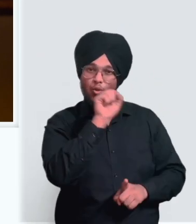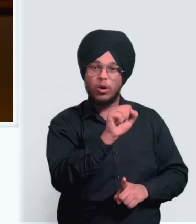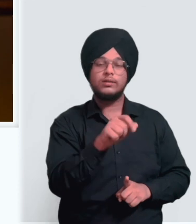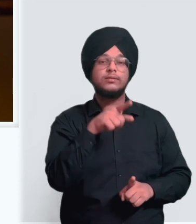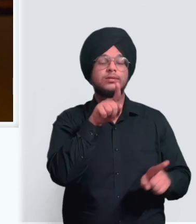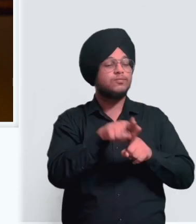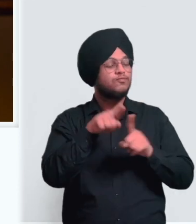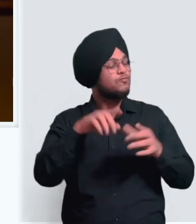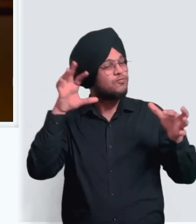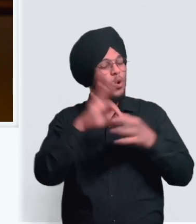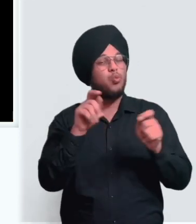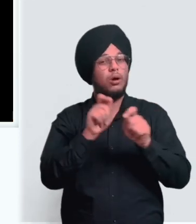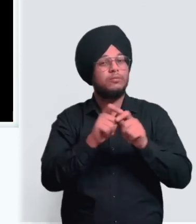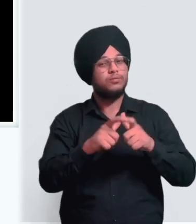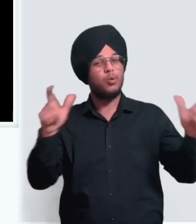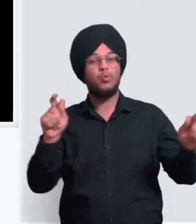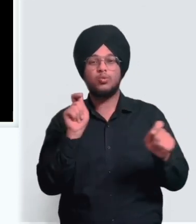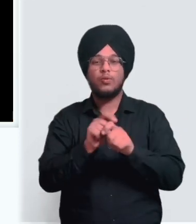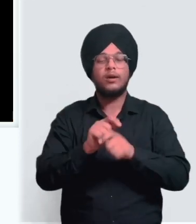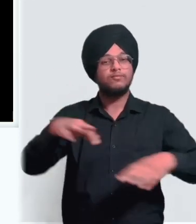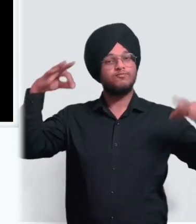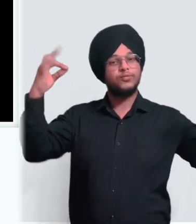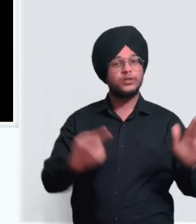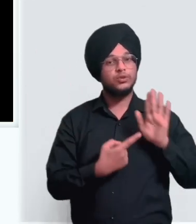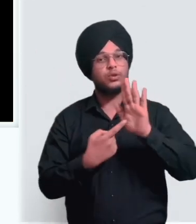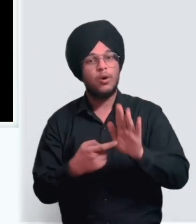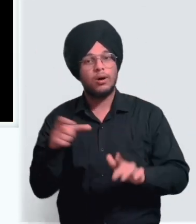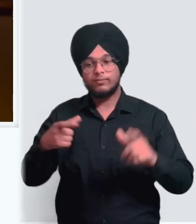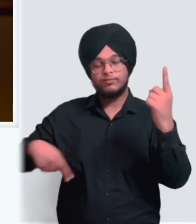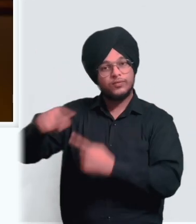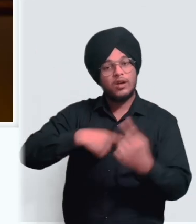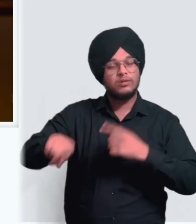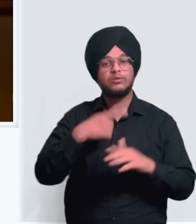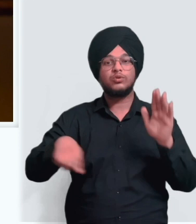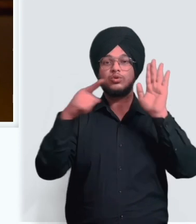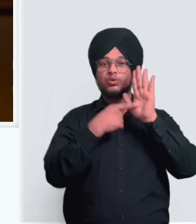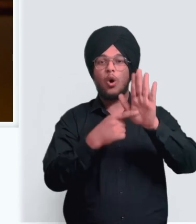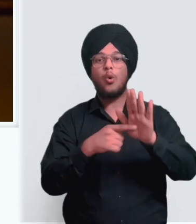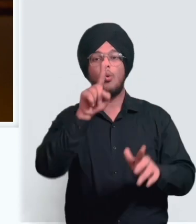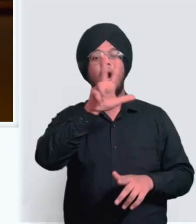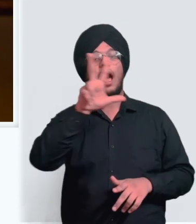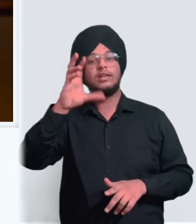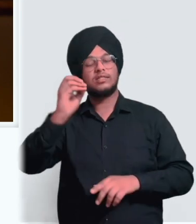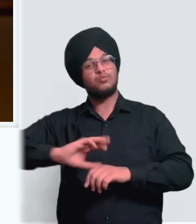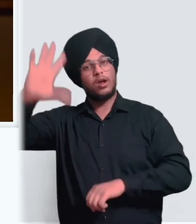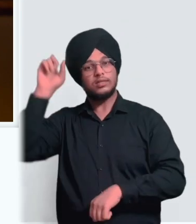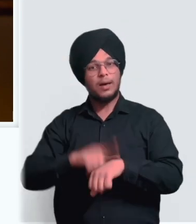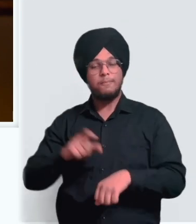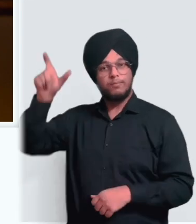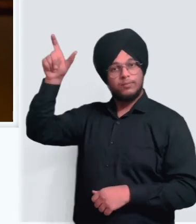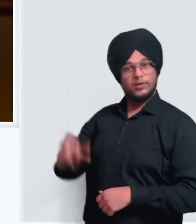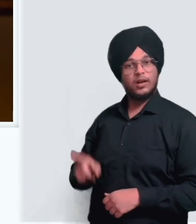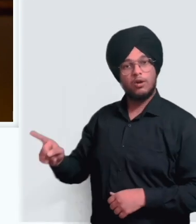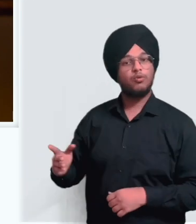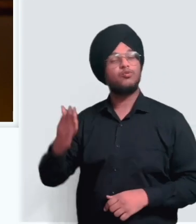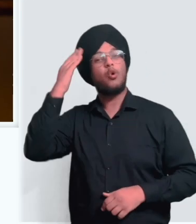work depicts opera performers. They were Degas' signature theme. By the 1880s, he was already known for his depictions of ballet